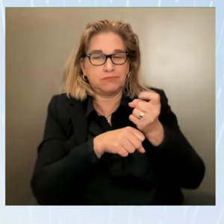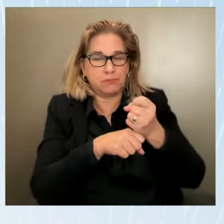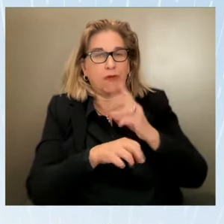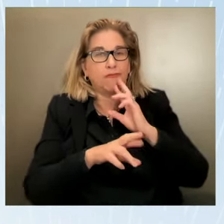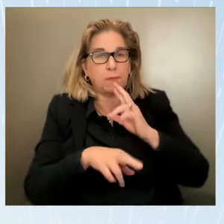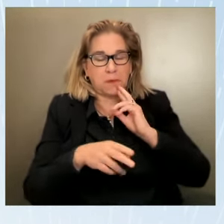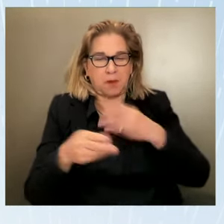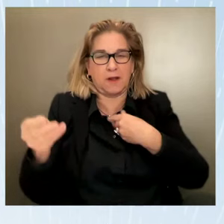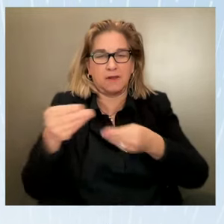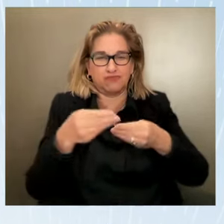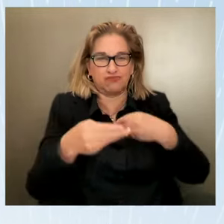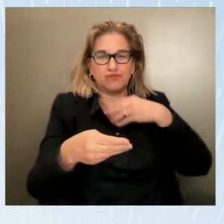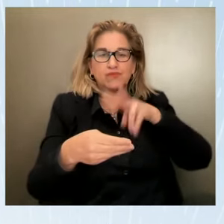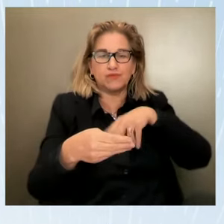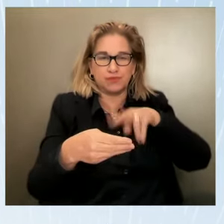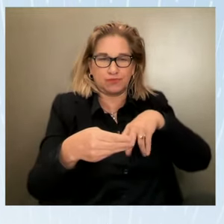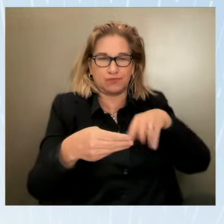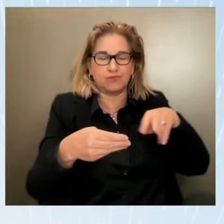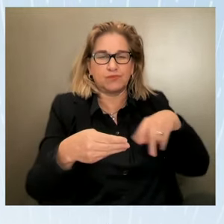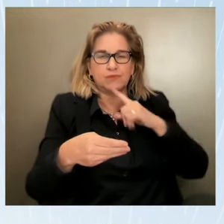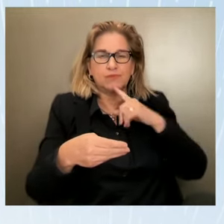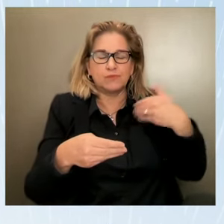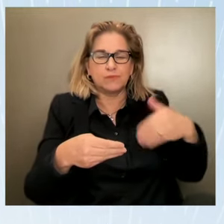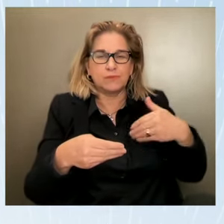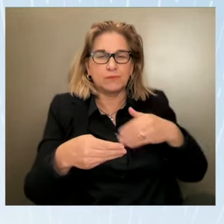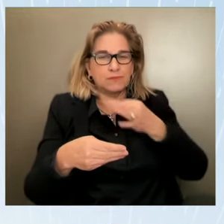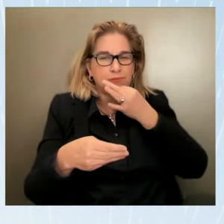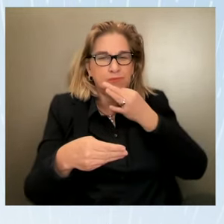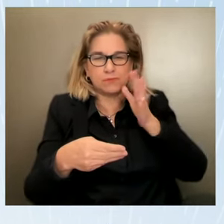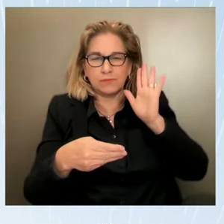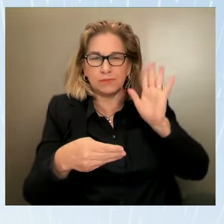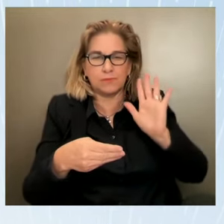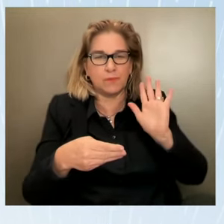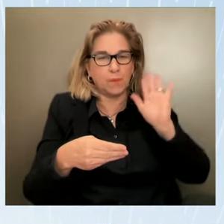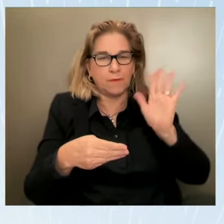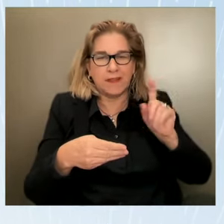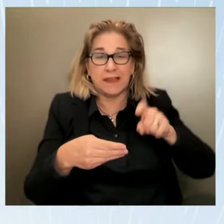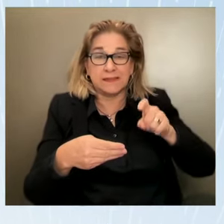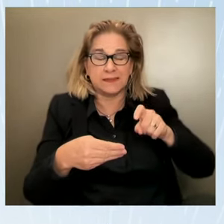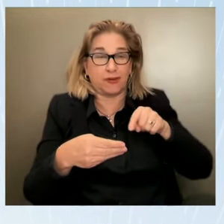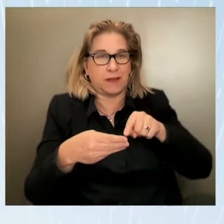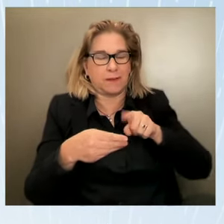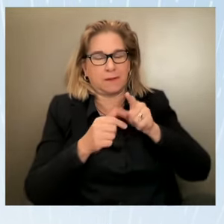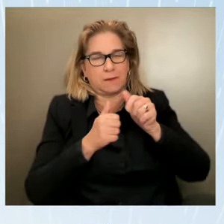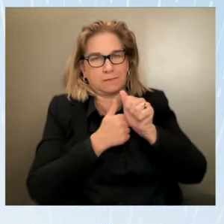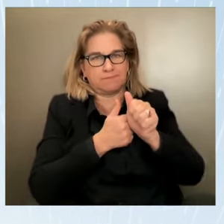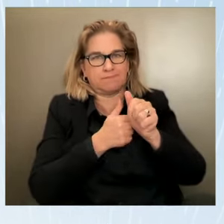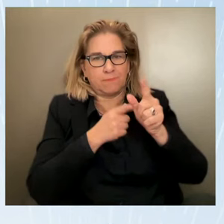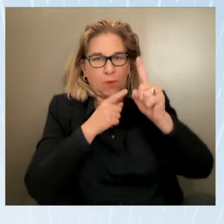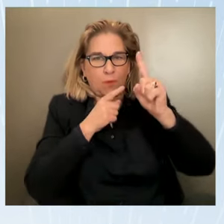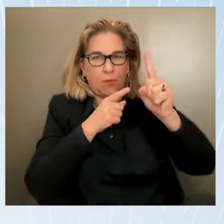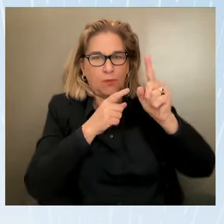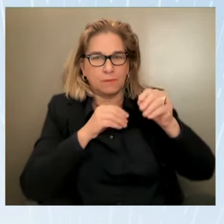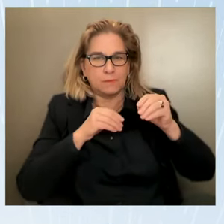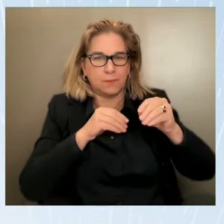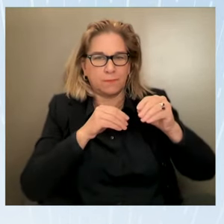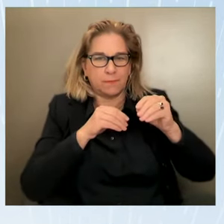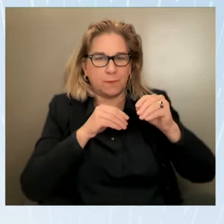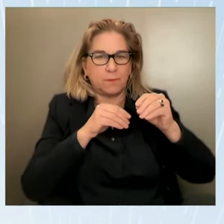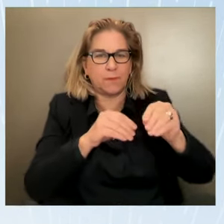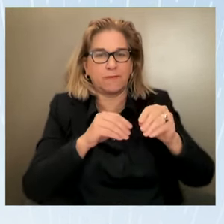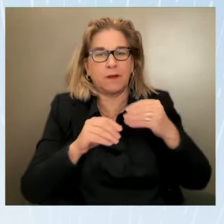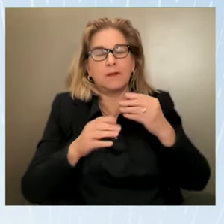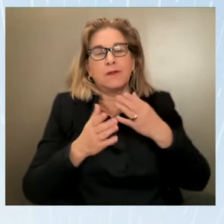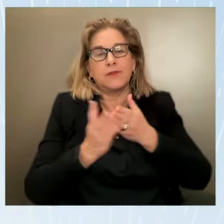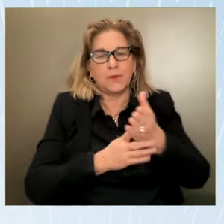goals forward. The Senior Policy Operating Group has made significant progress, including on implementing the